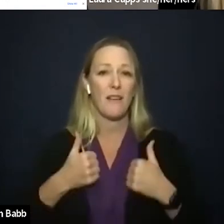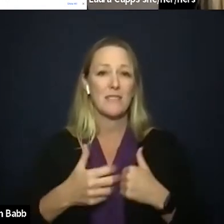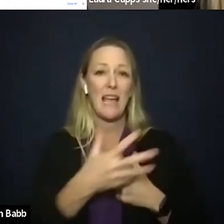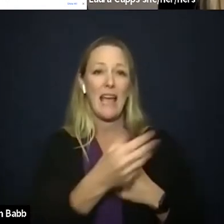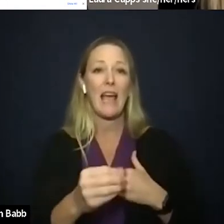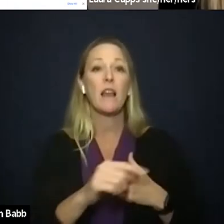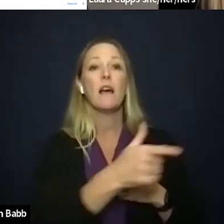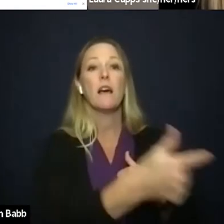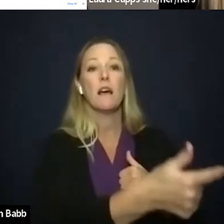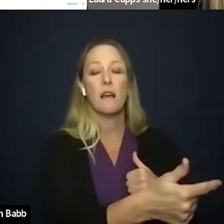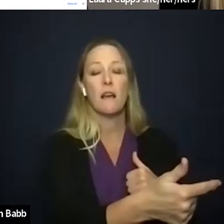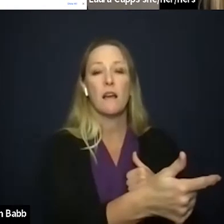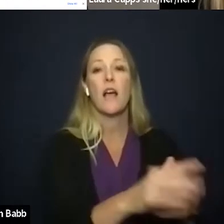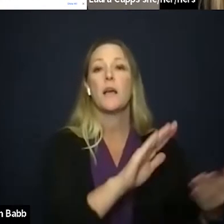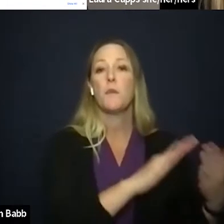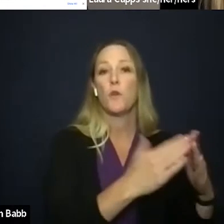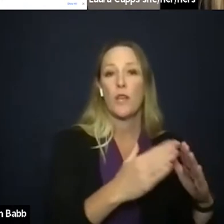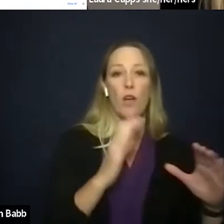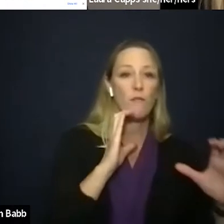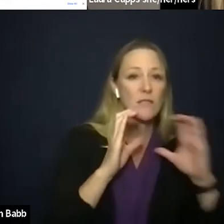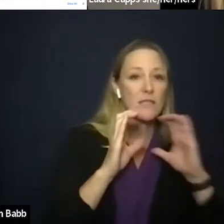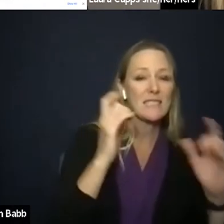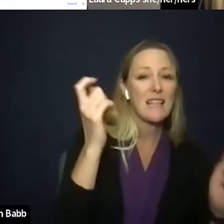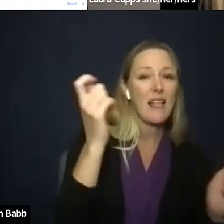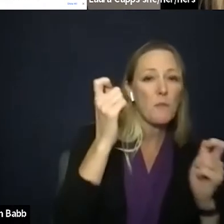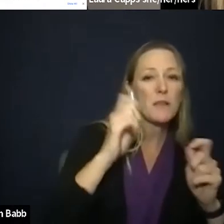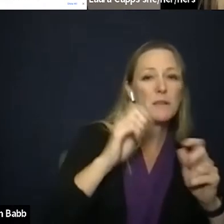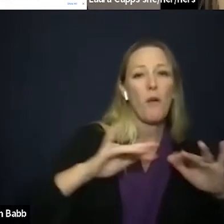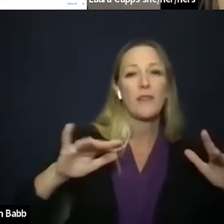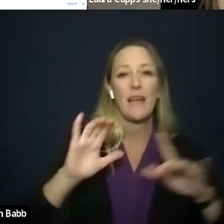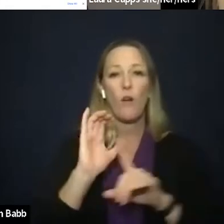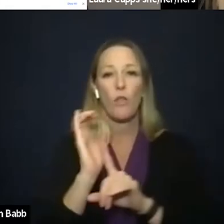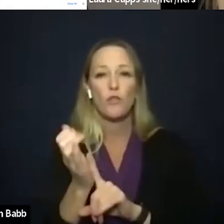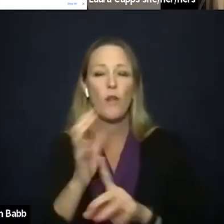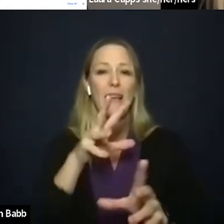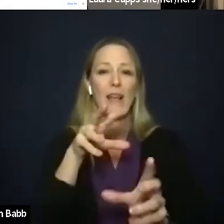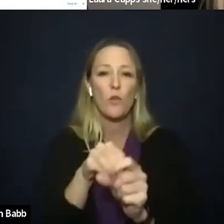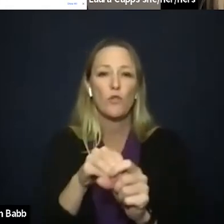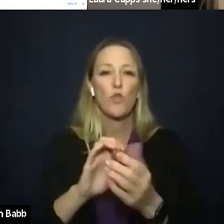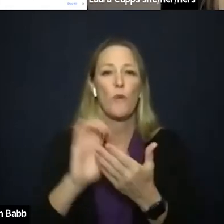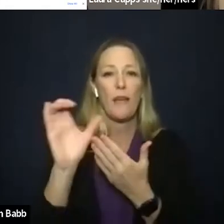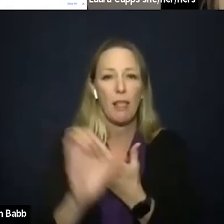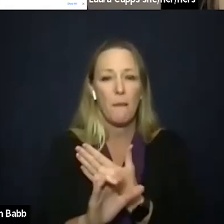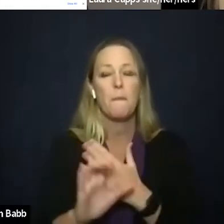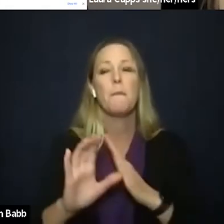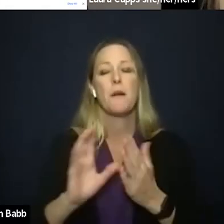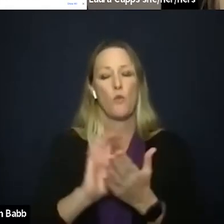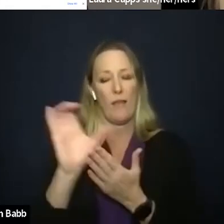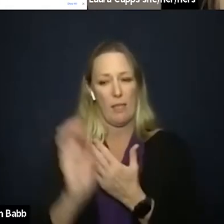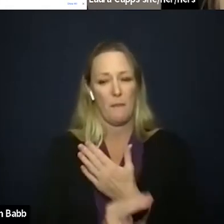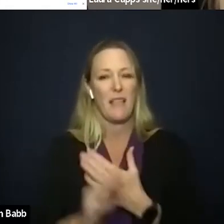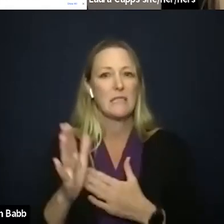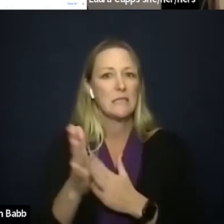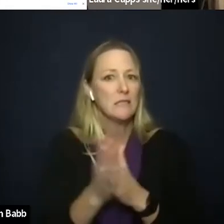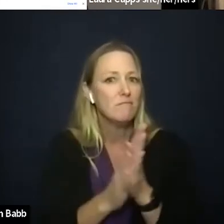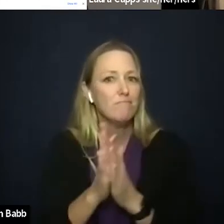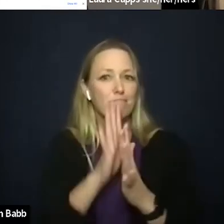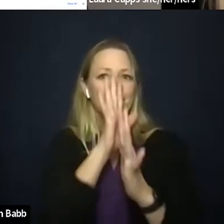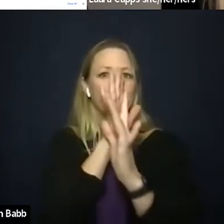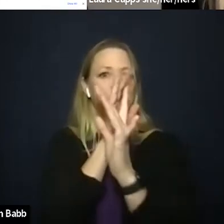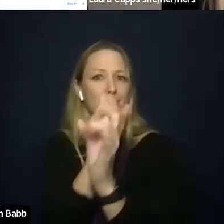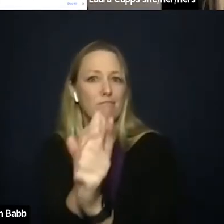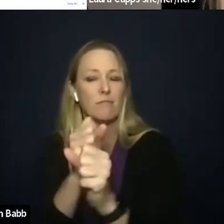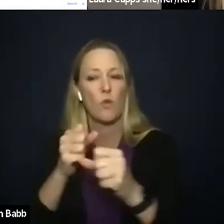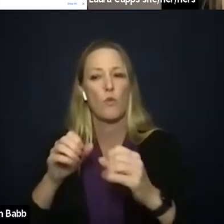community conversations celebrations and multicultural inclusive curricula are enthusiastic and captivating ways to help us